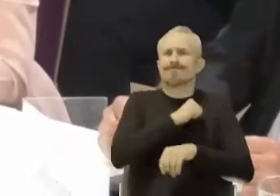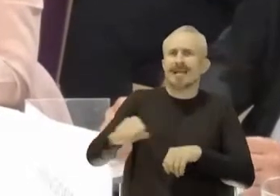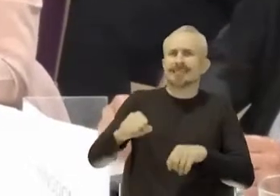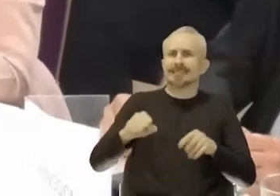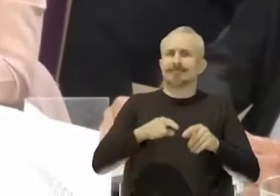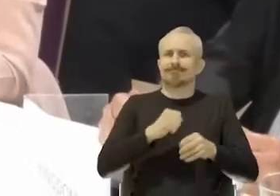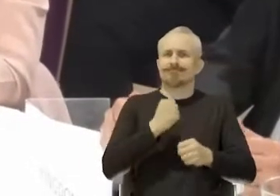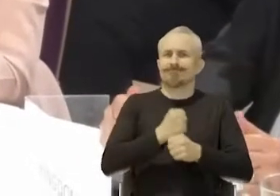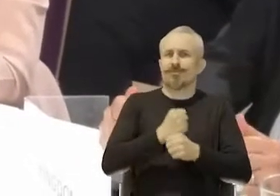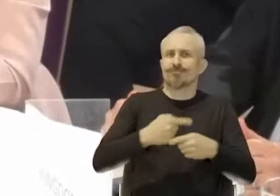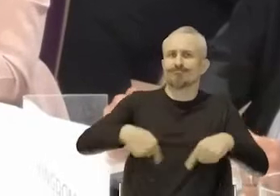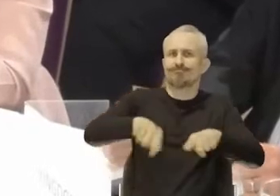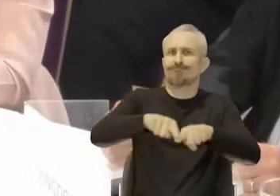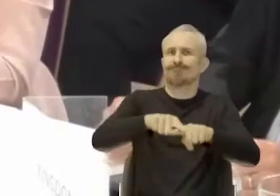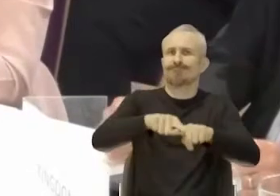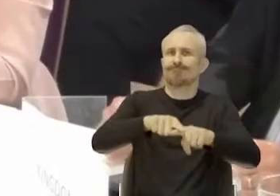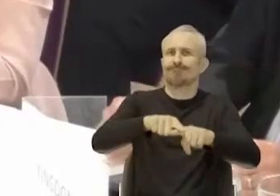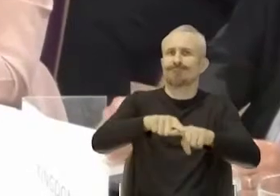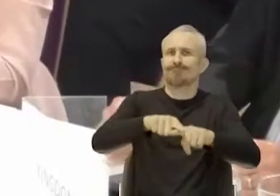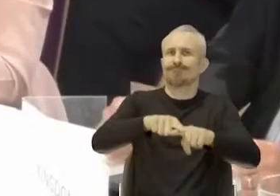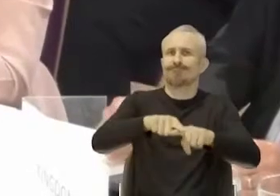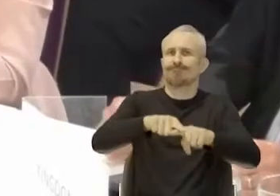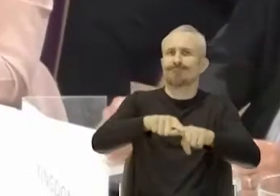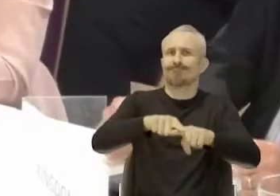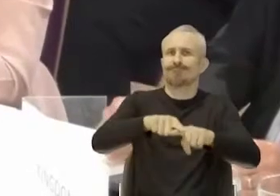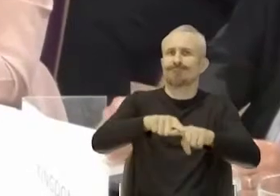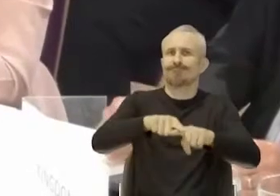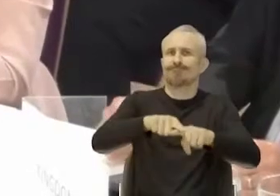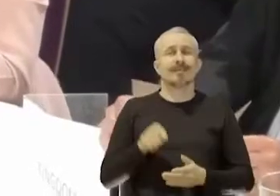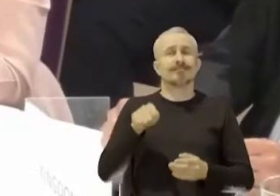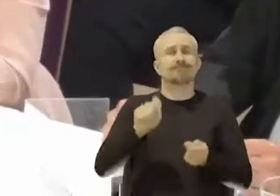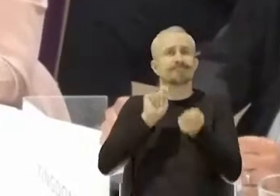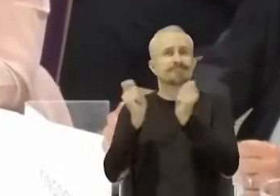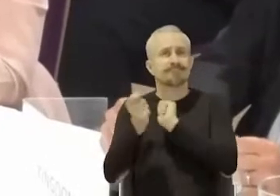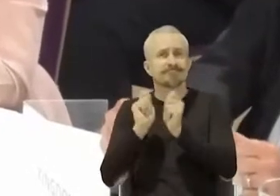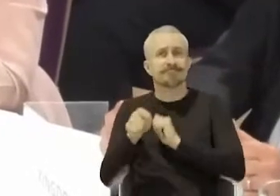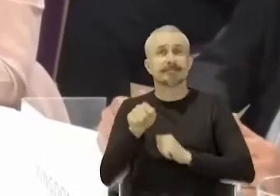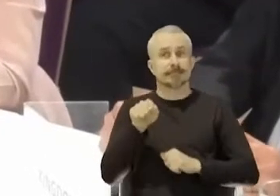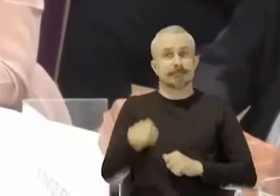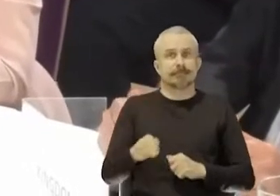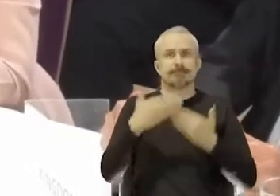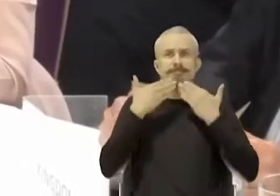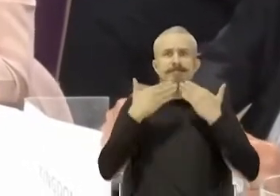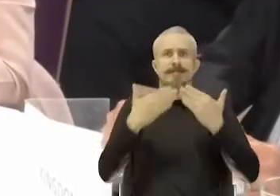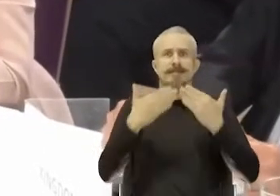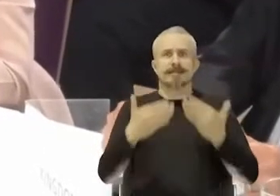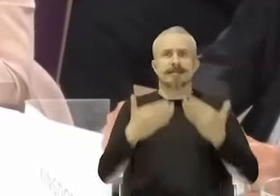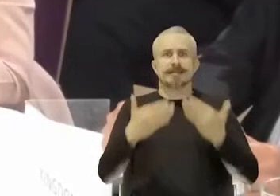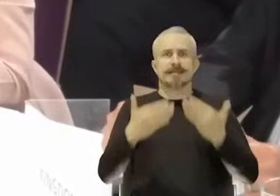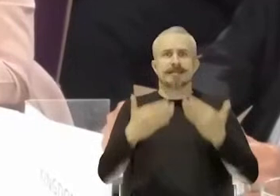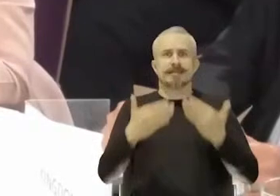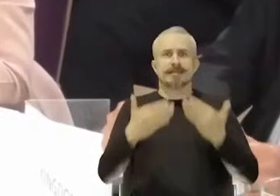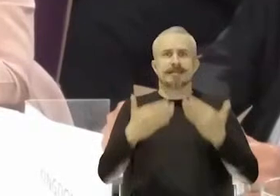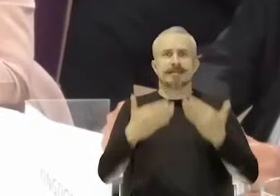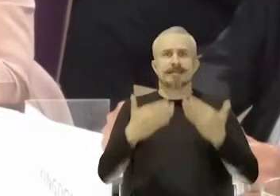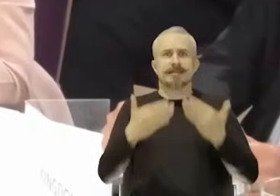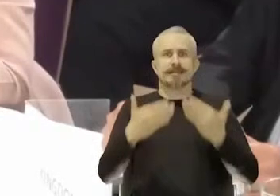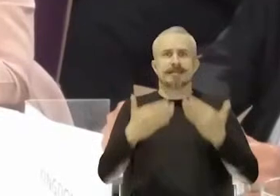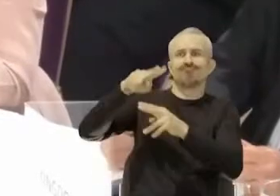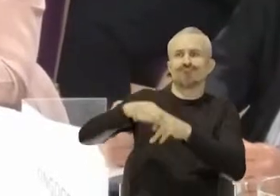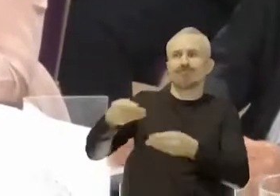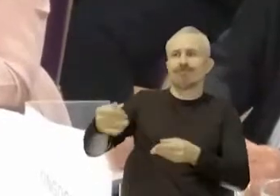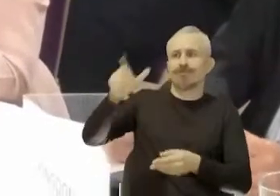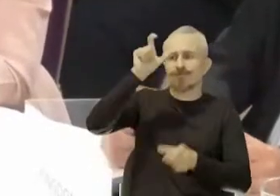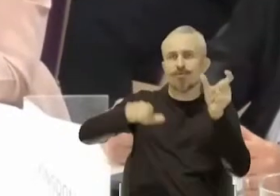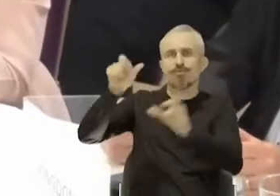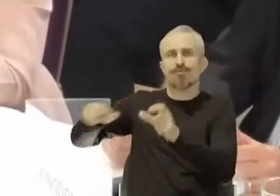can be stepped up. We believe that such changes can be introduced by providing aid from the social